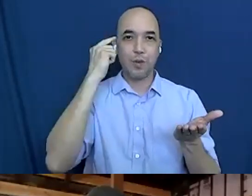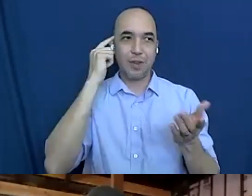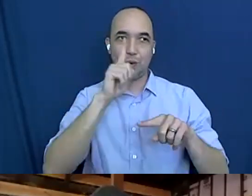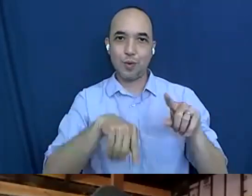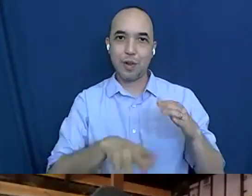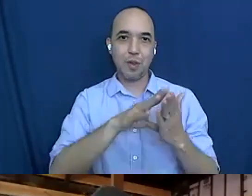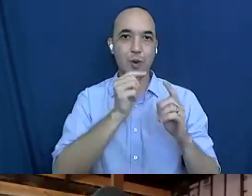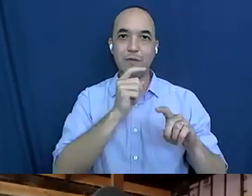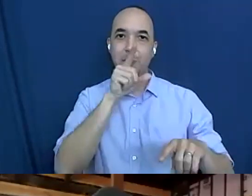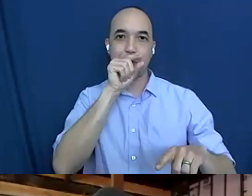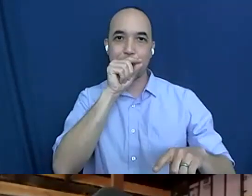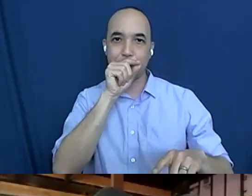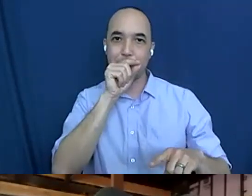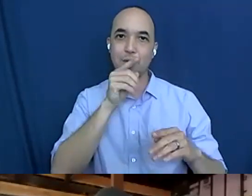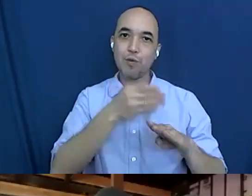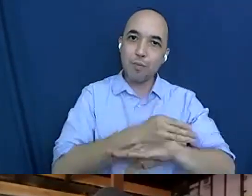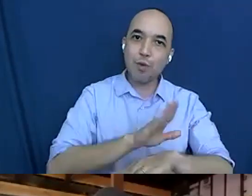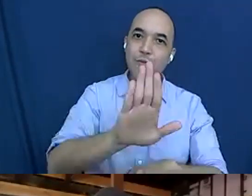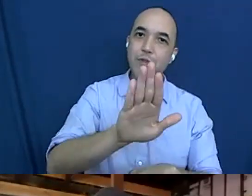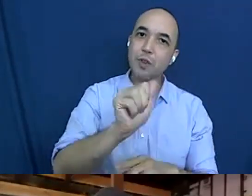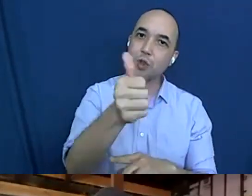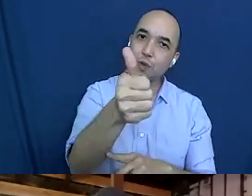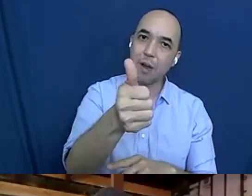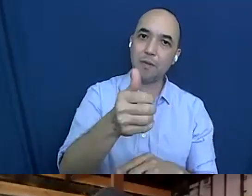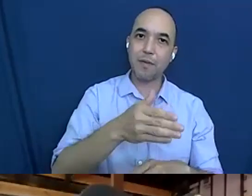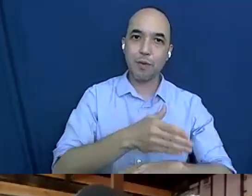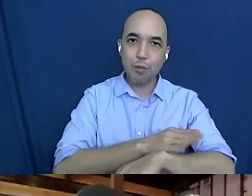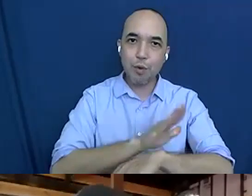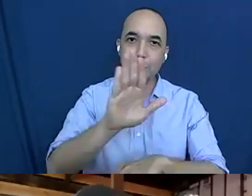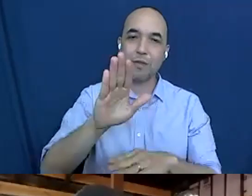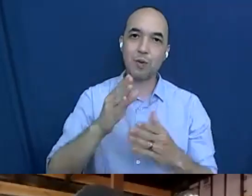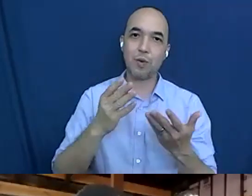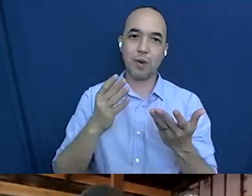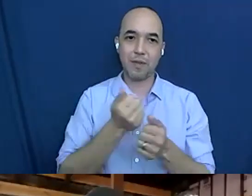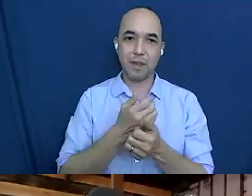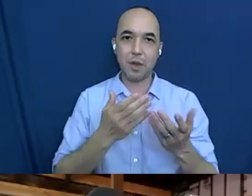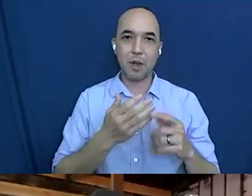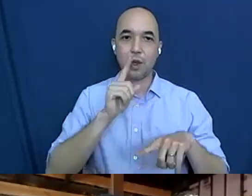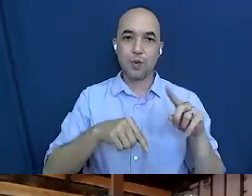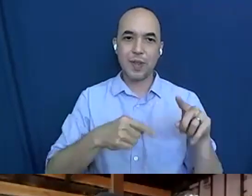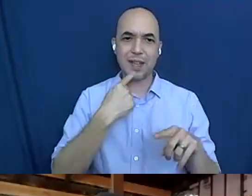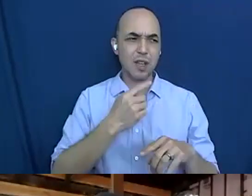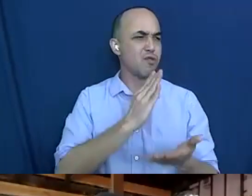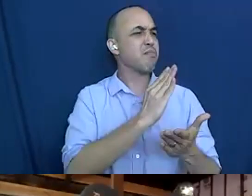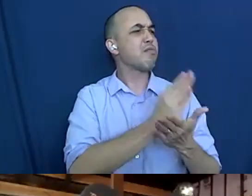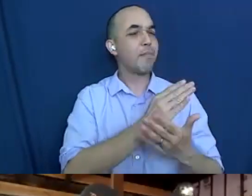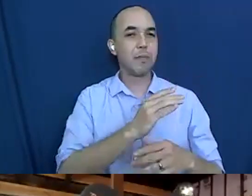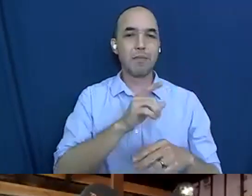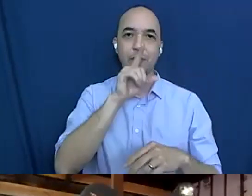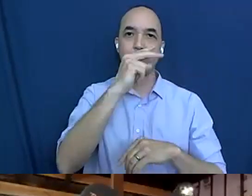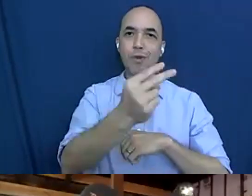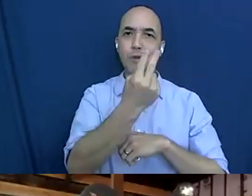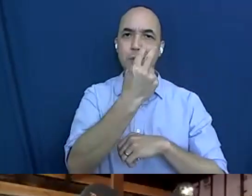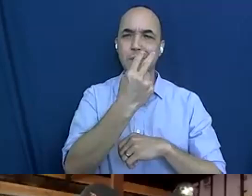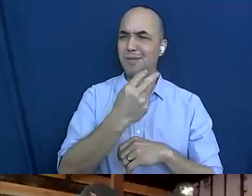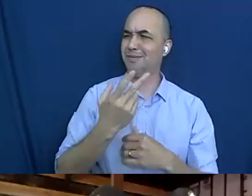this to better yourself in turn, you will. Because there's nothing you can say, hey, stop doing that. The bird looks at you, it has no idea what you're